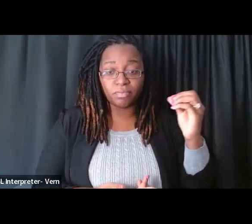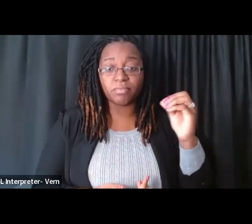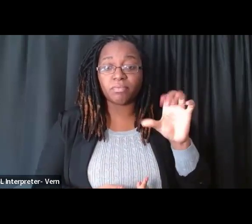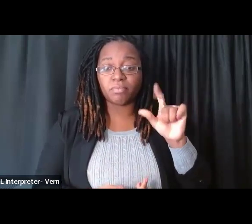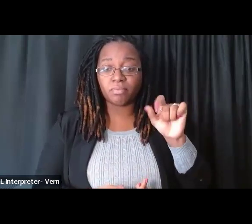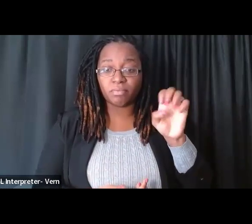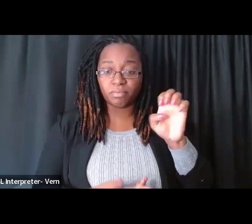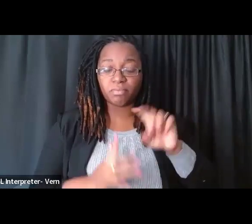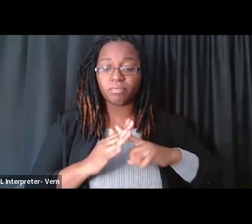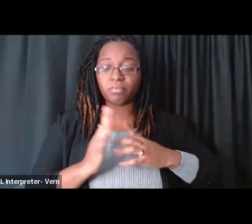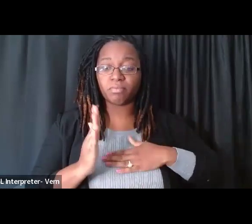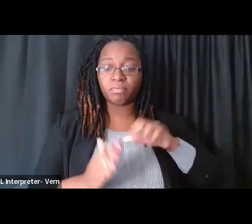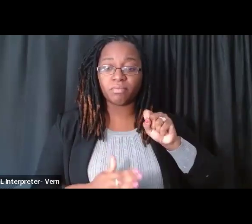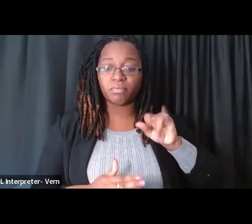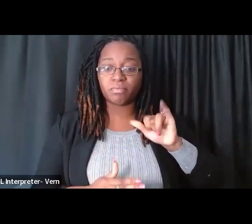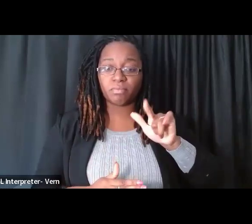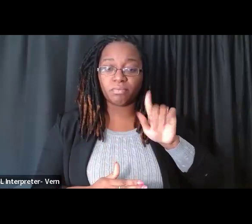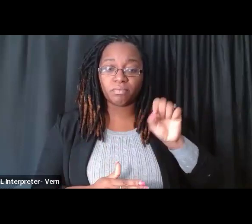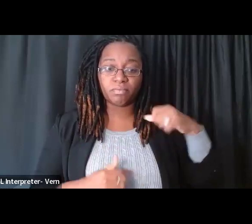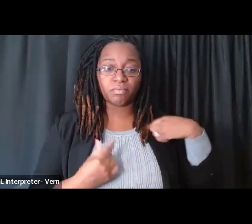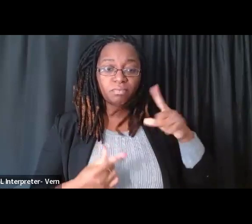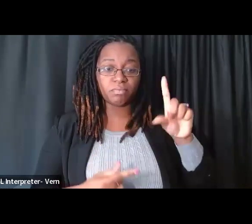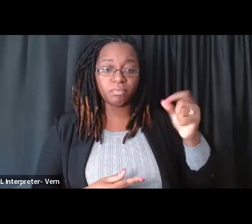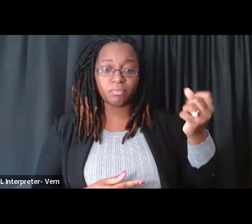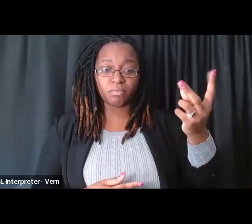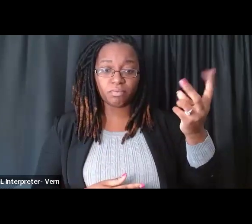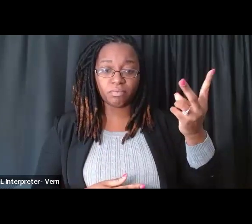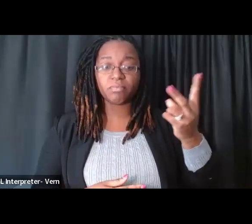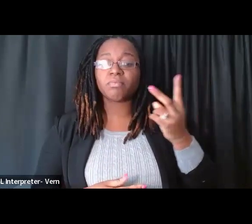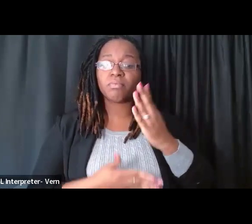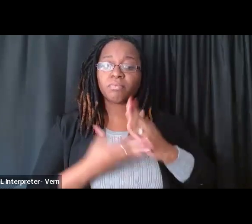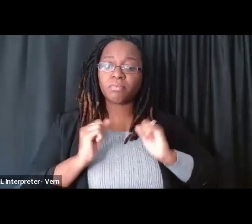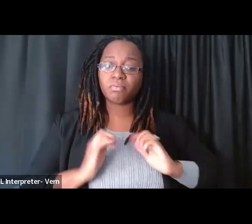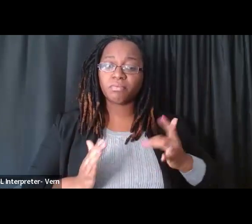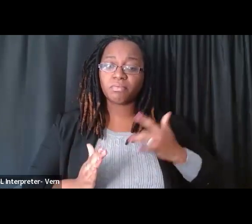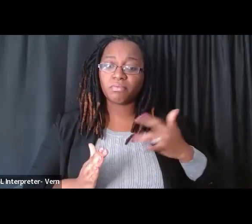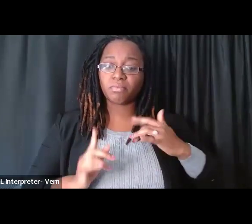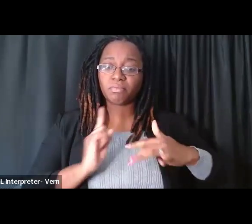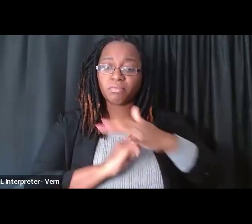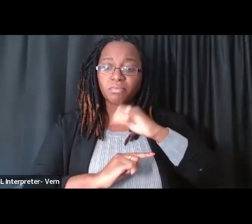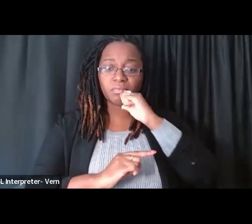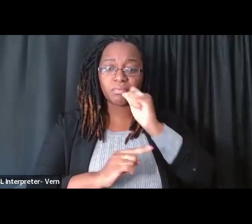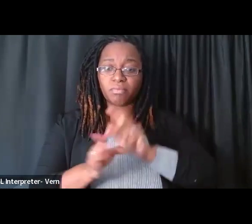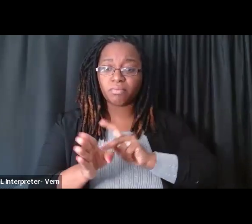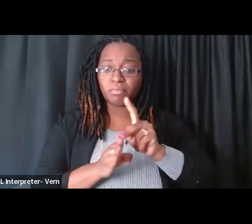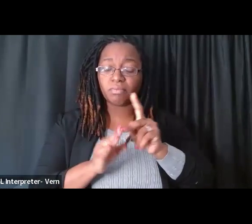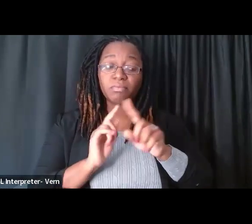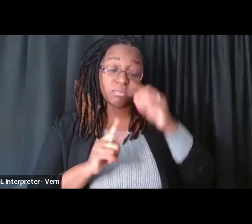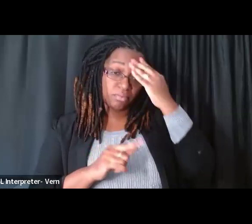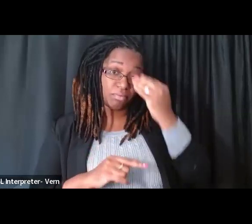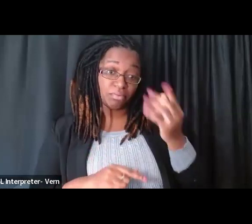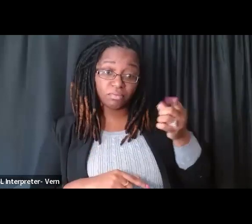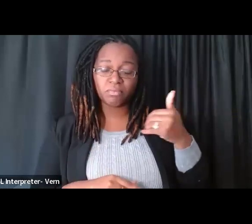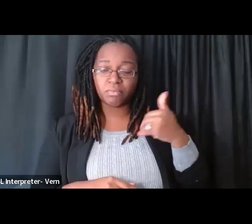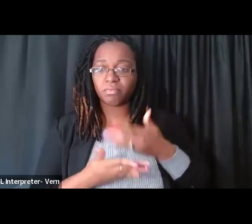2012. At the time, some other actor trainers thought I created an unprofessional environment when I informed students they had a right to